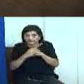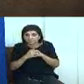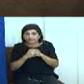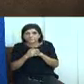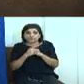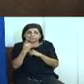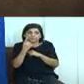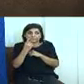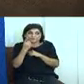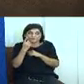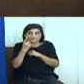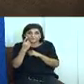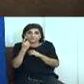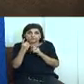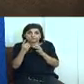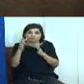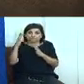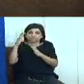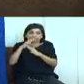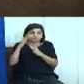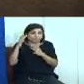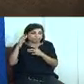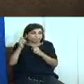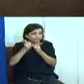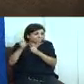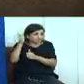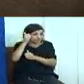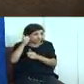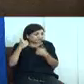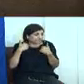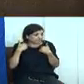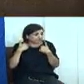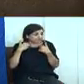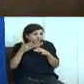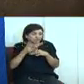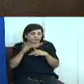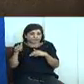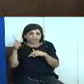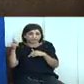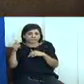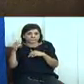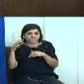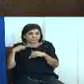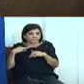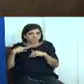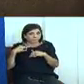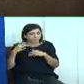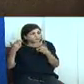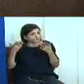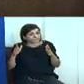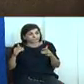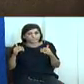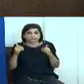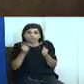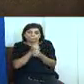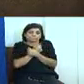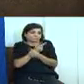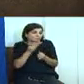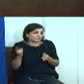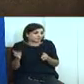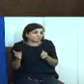was the one advantage that I have over all of the other candidates is that I already love you to pieces.